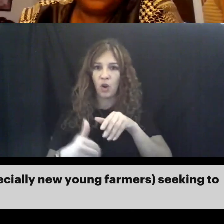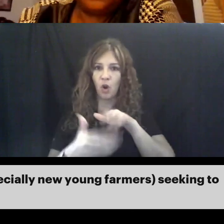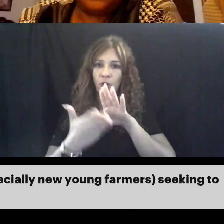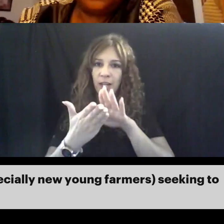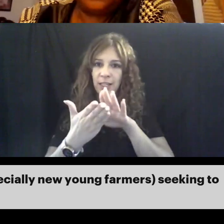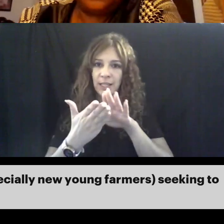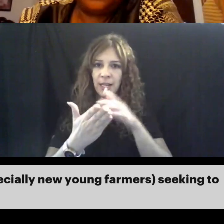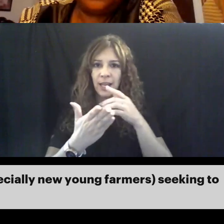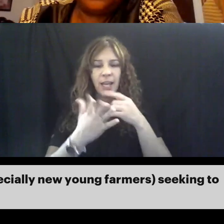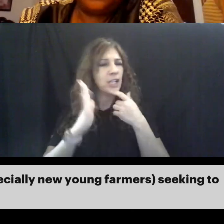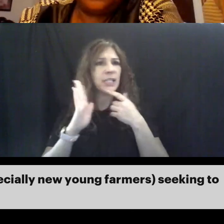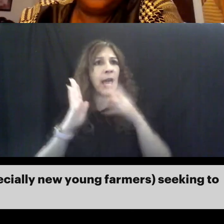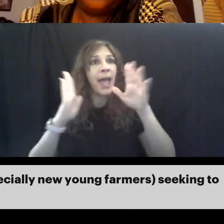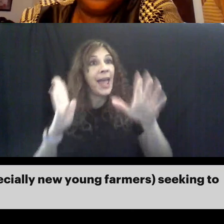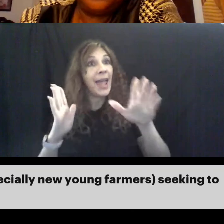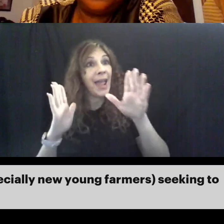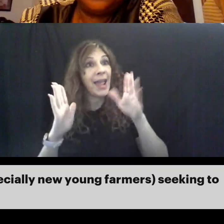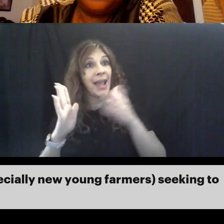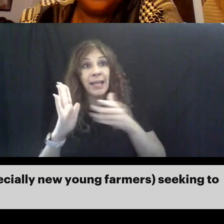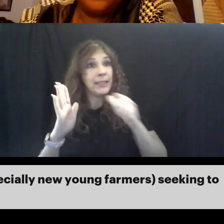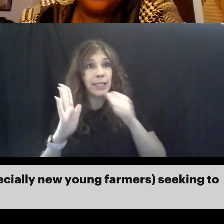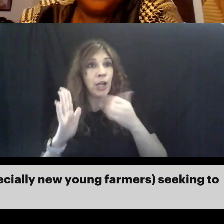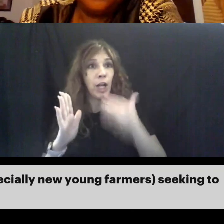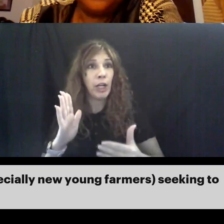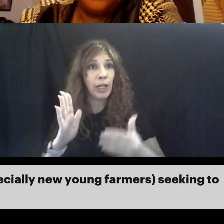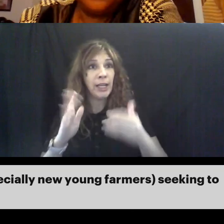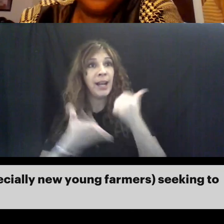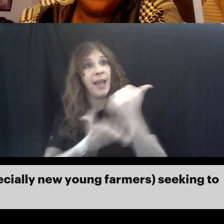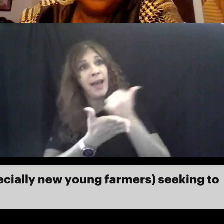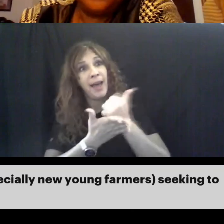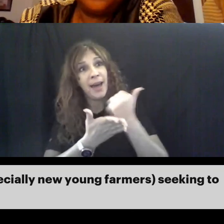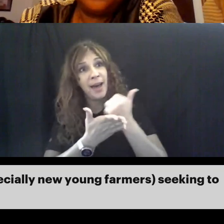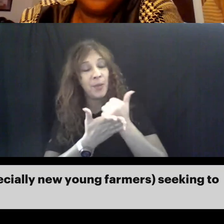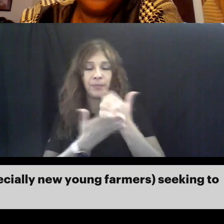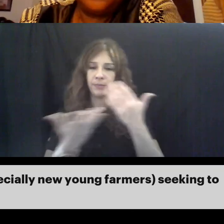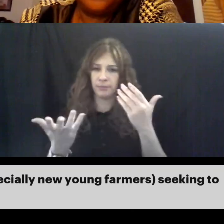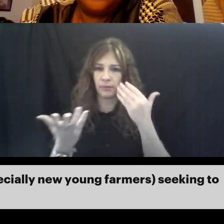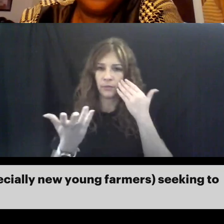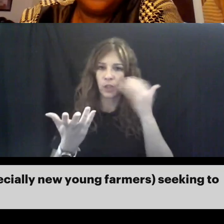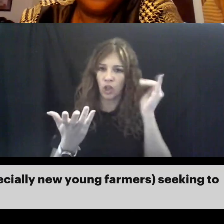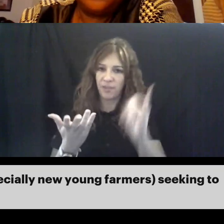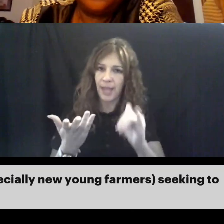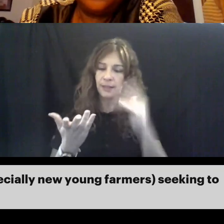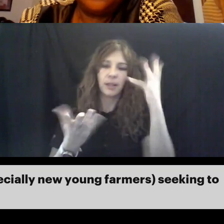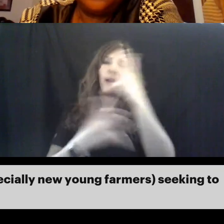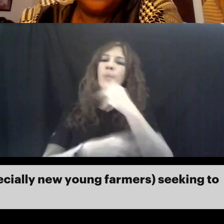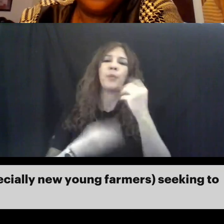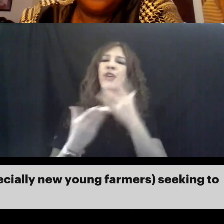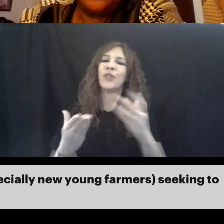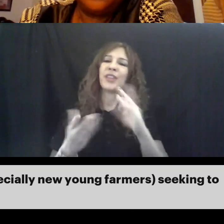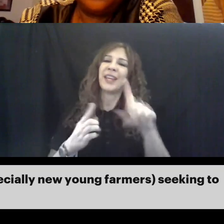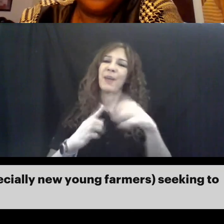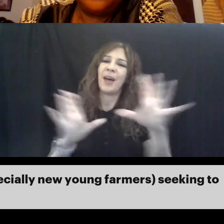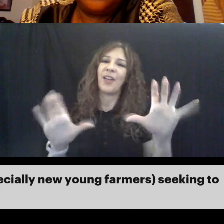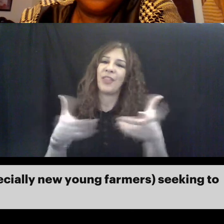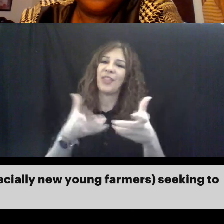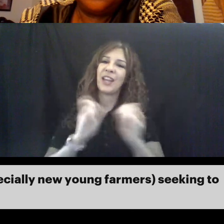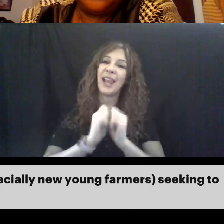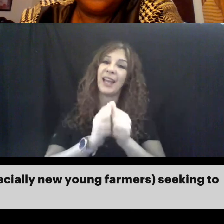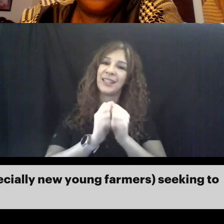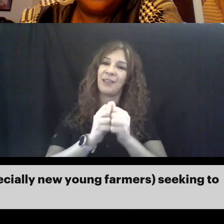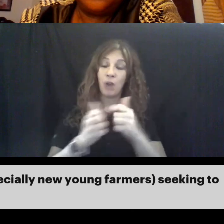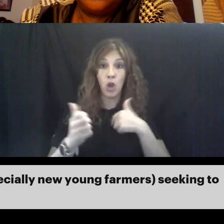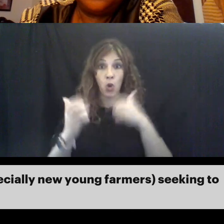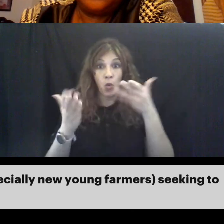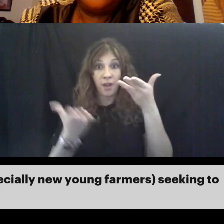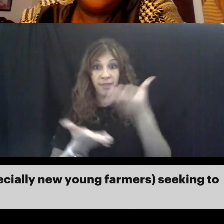aren't great. Help, right? I think that's one of the beautiful things about the collective, is that we are there to answer that call. We're there to